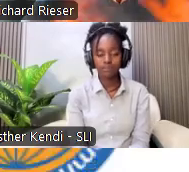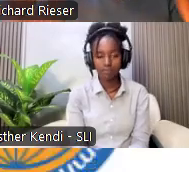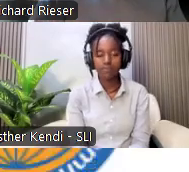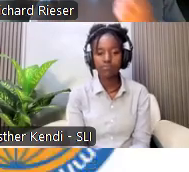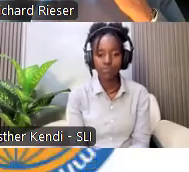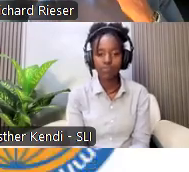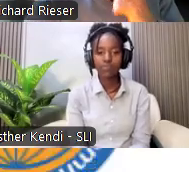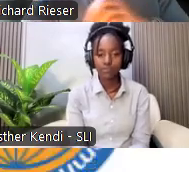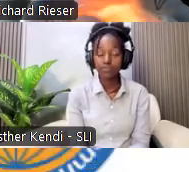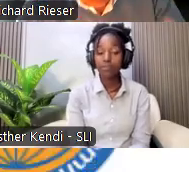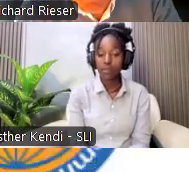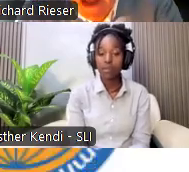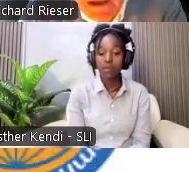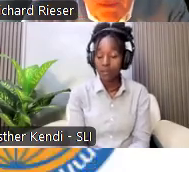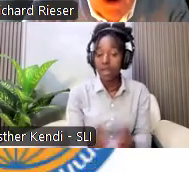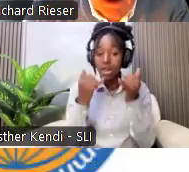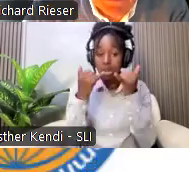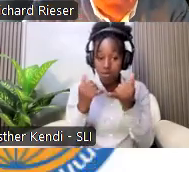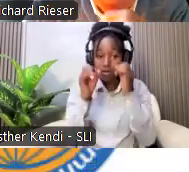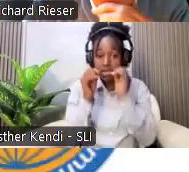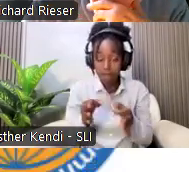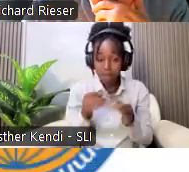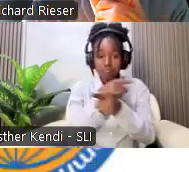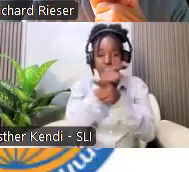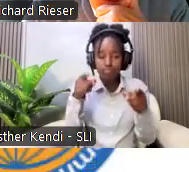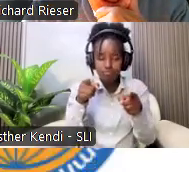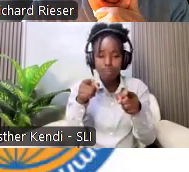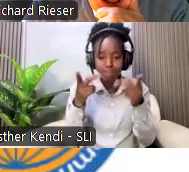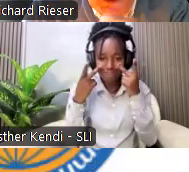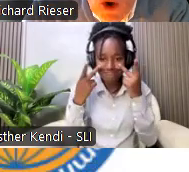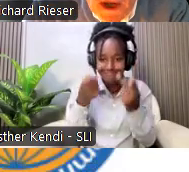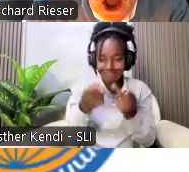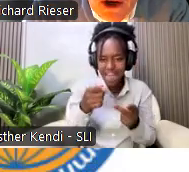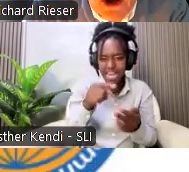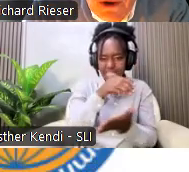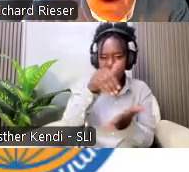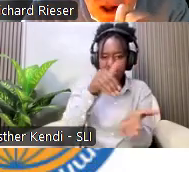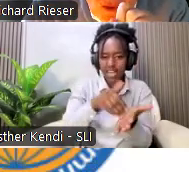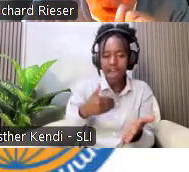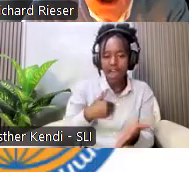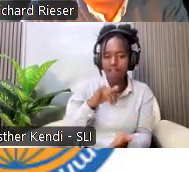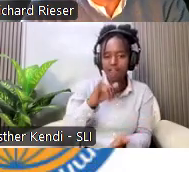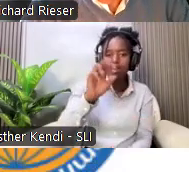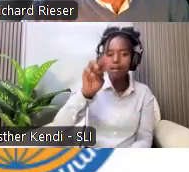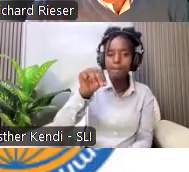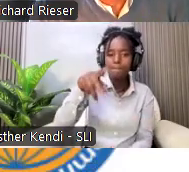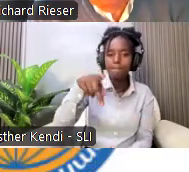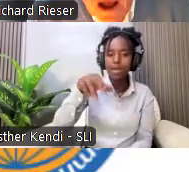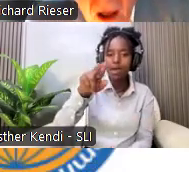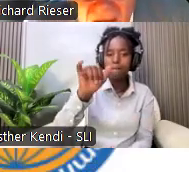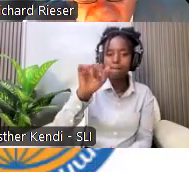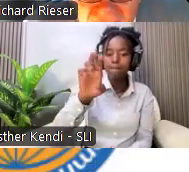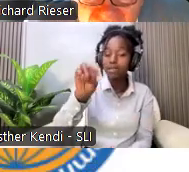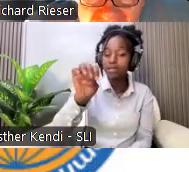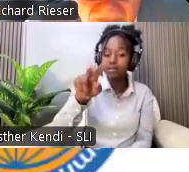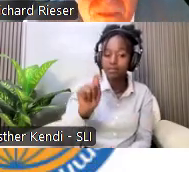Yeah, so if we look at impairment as the problem in the medical model, that's what we can't do, what is